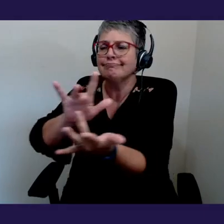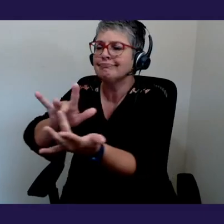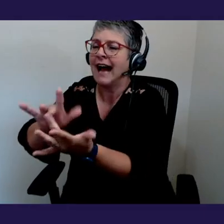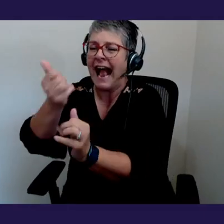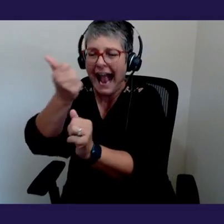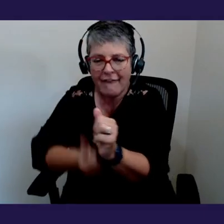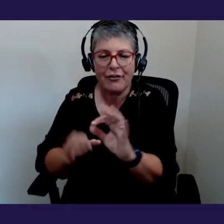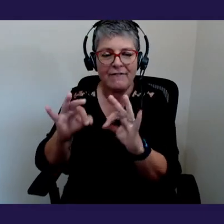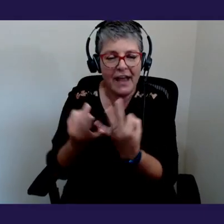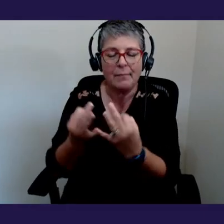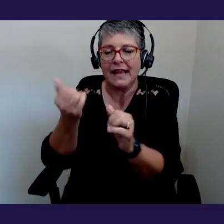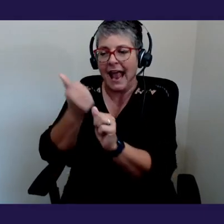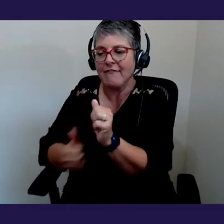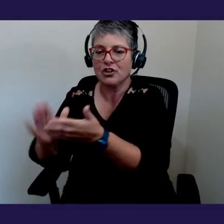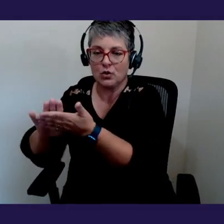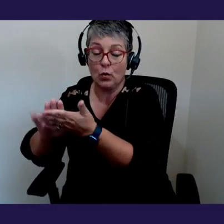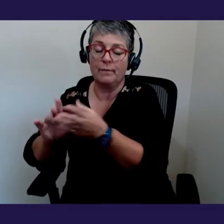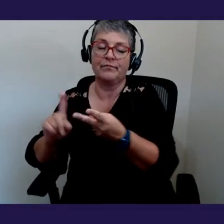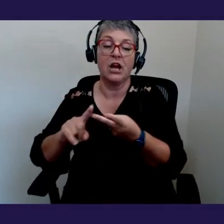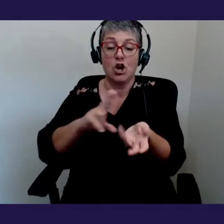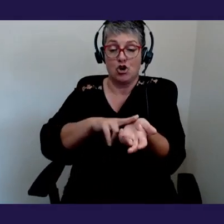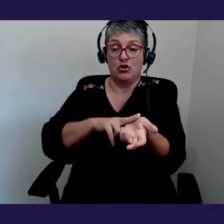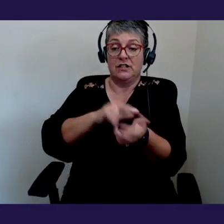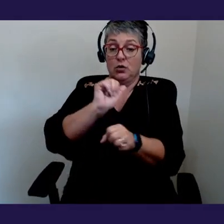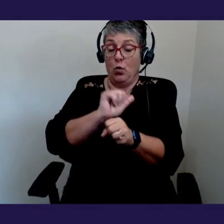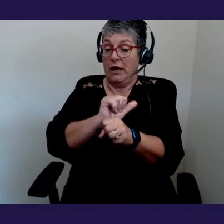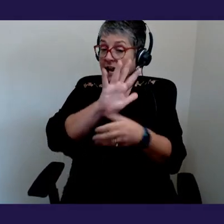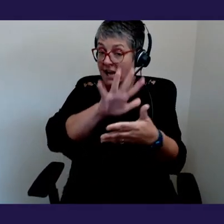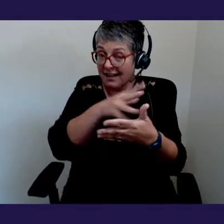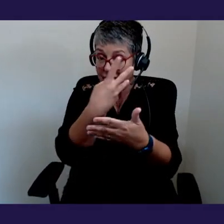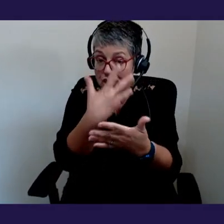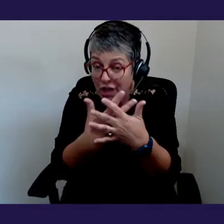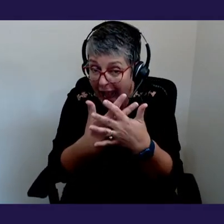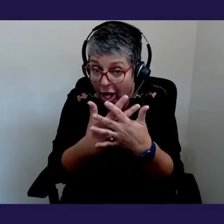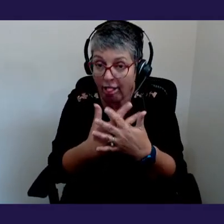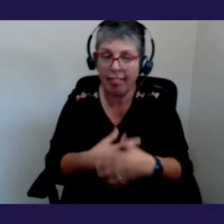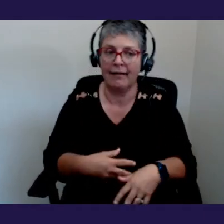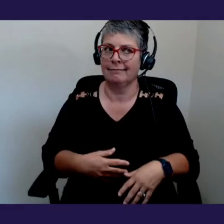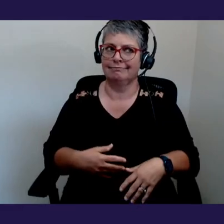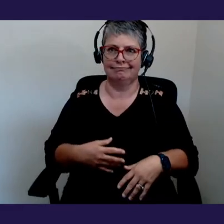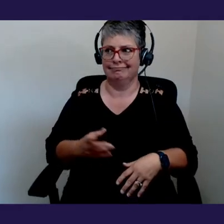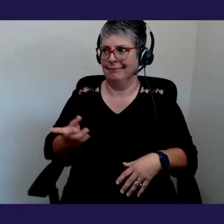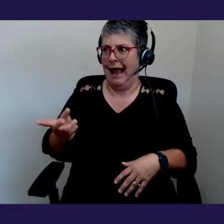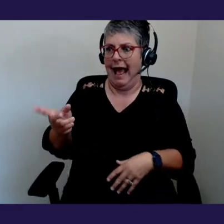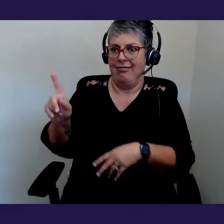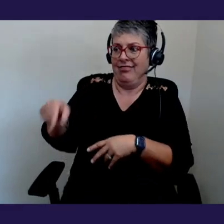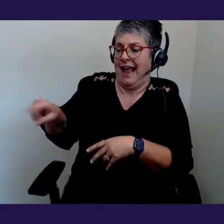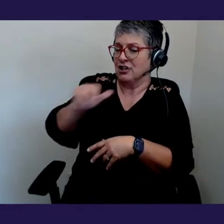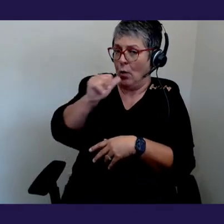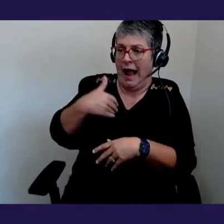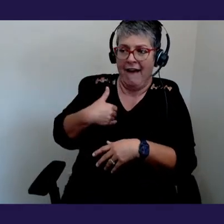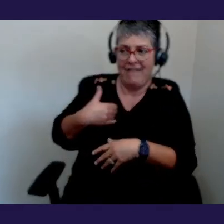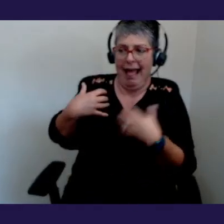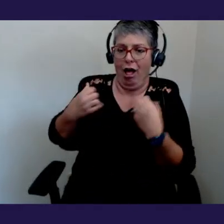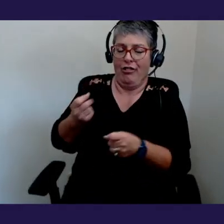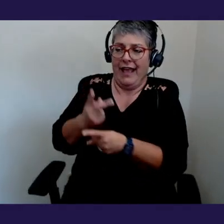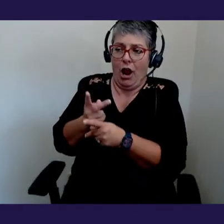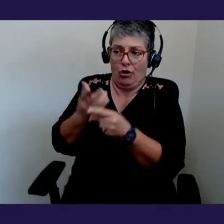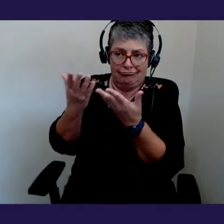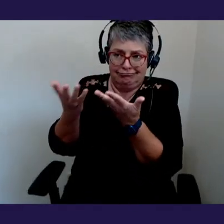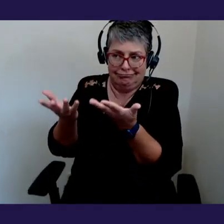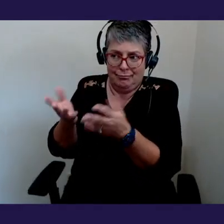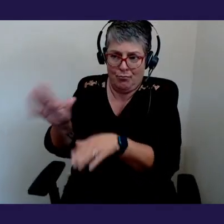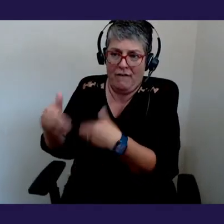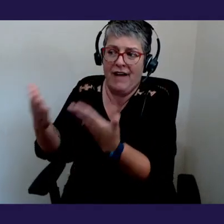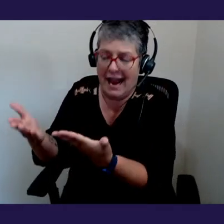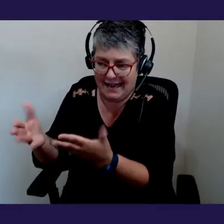in incarceration settings who are reaching those who do not have health care provided otherwise, and many population and